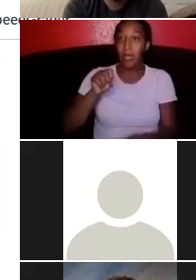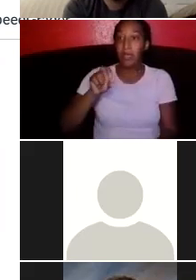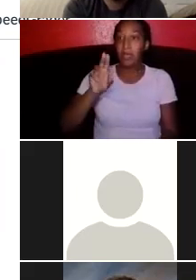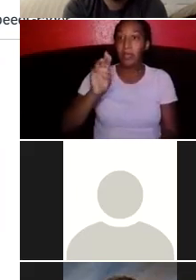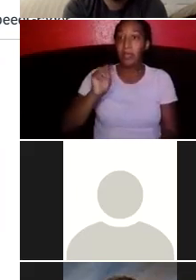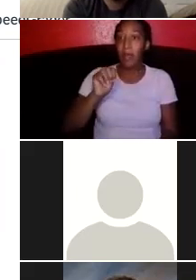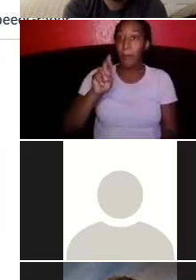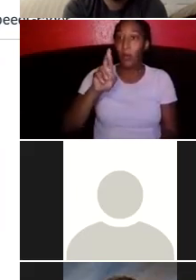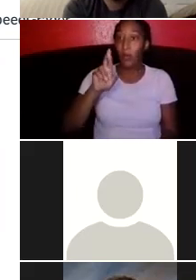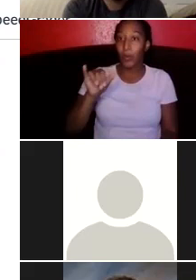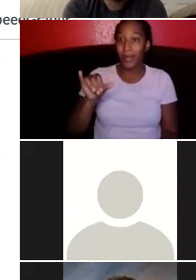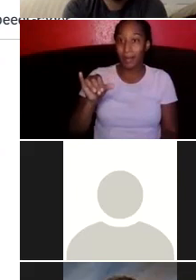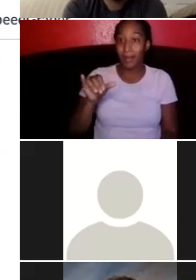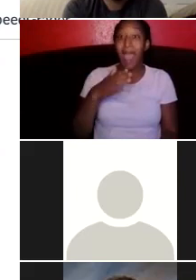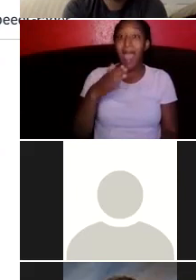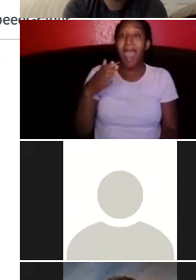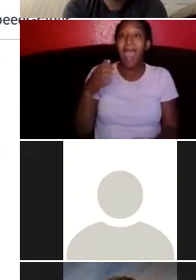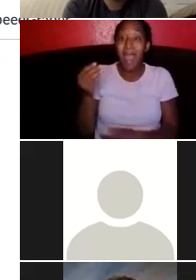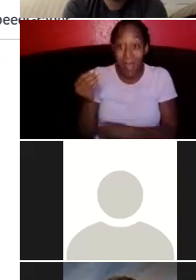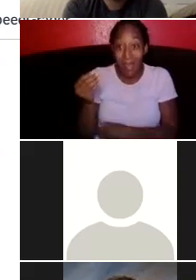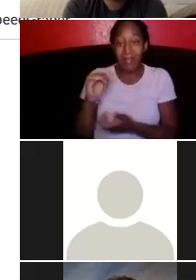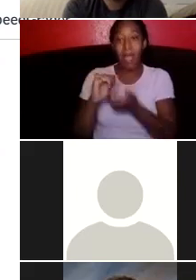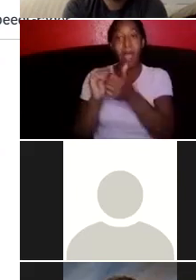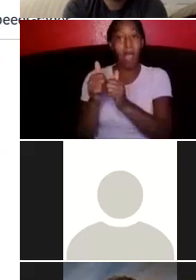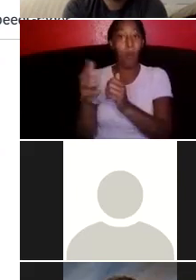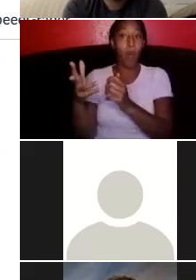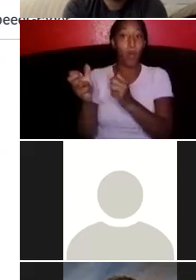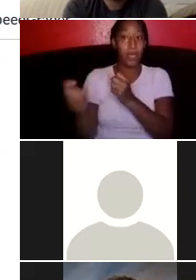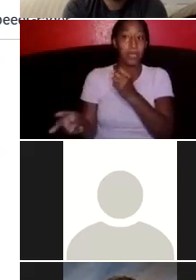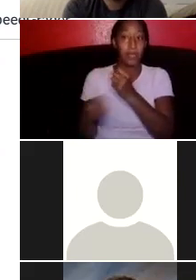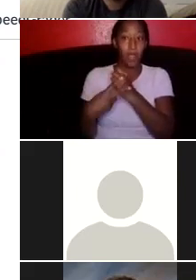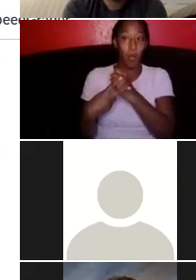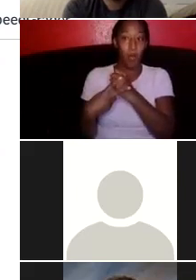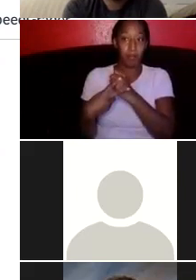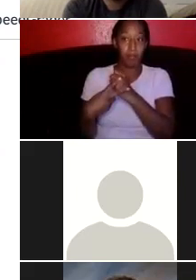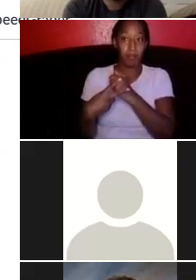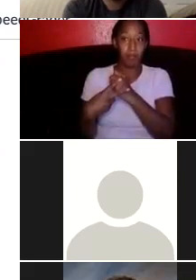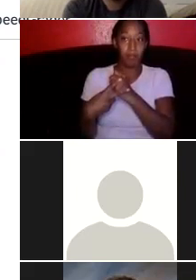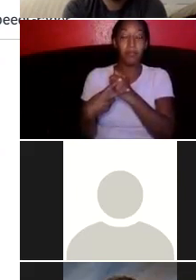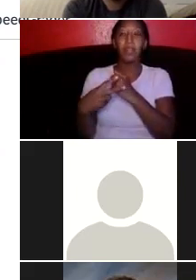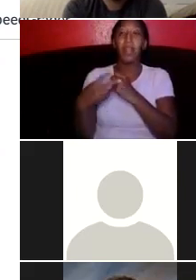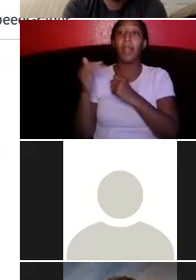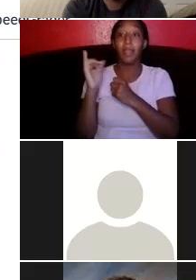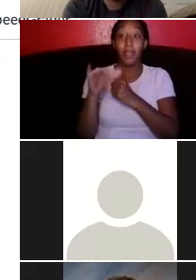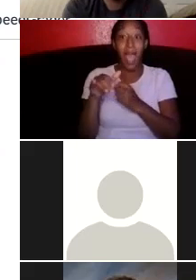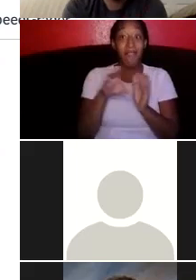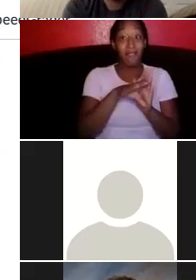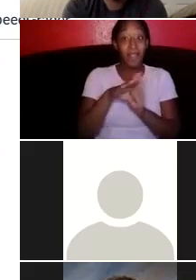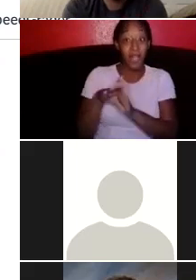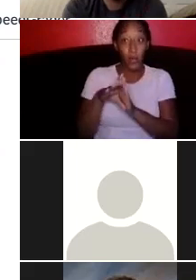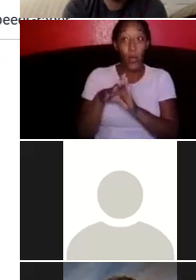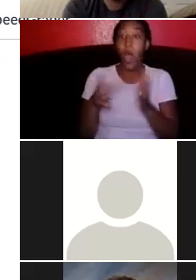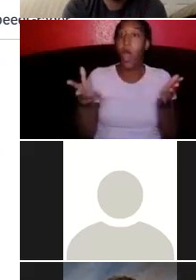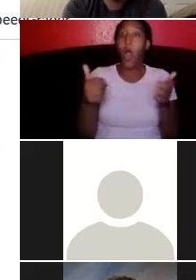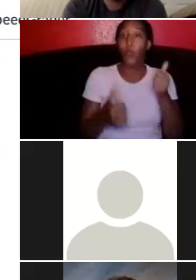will be available to you in the announcements, in addition to